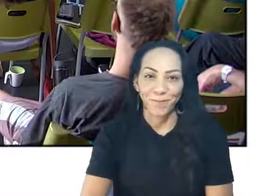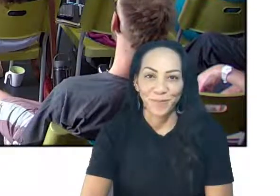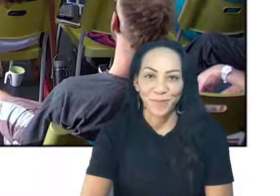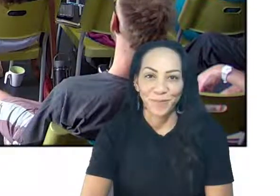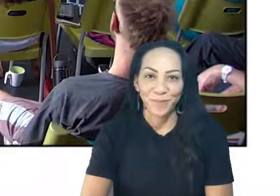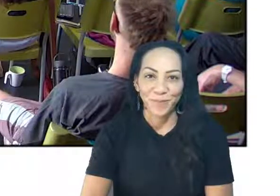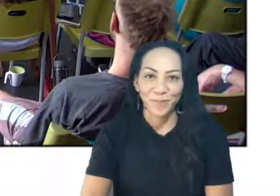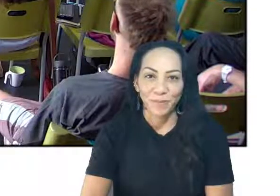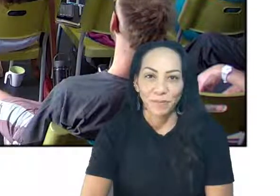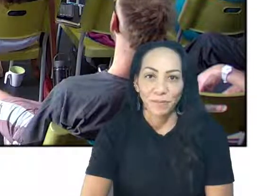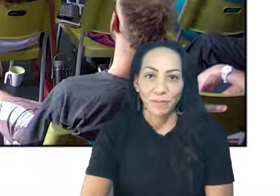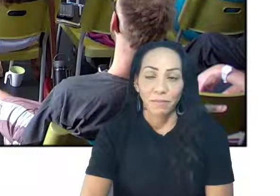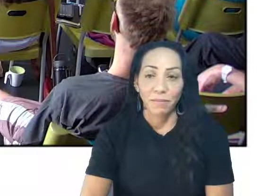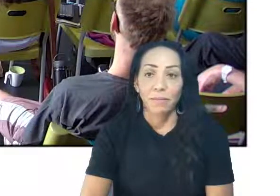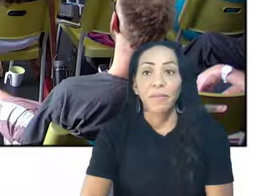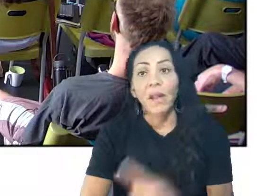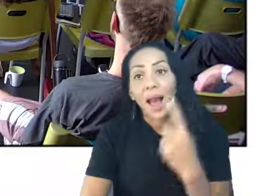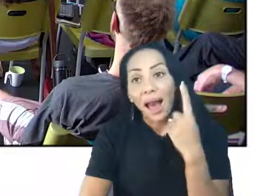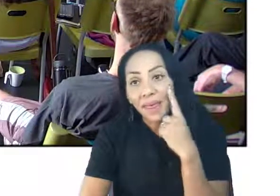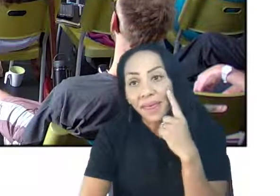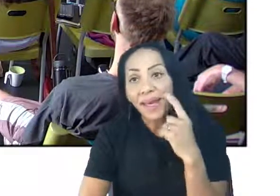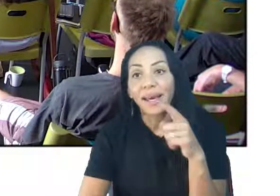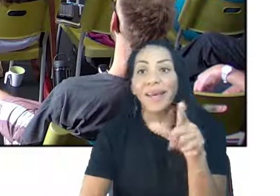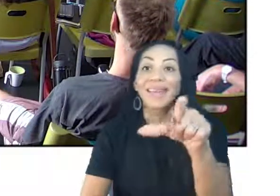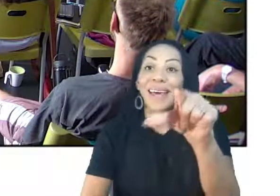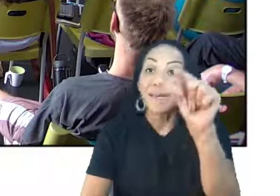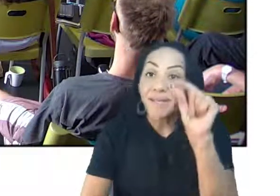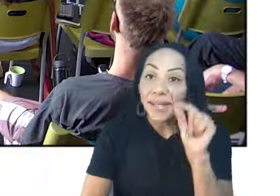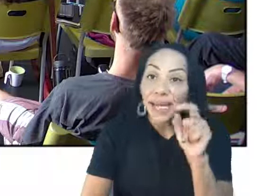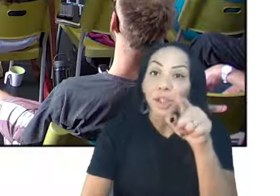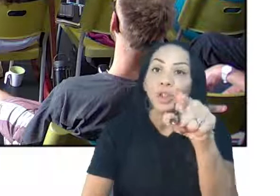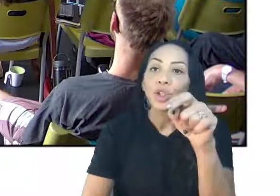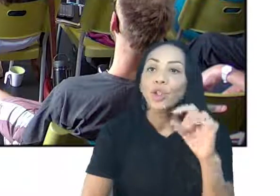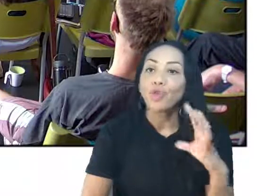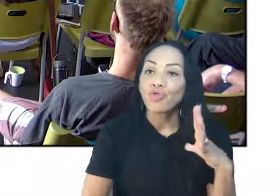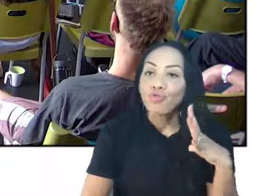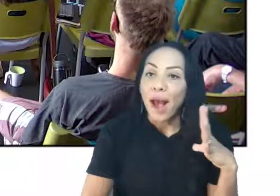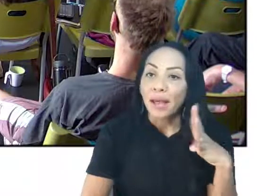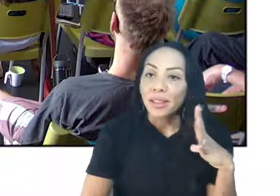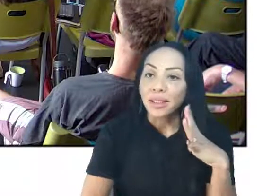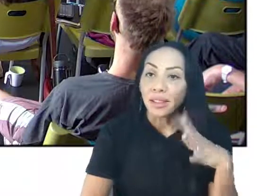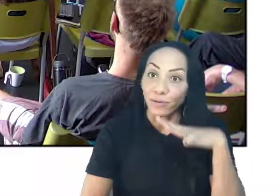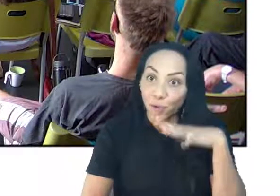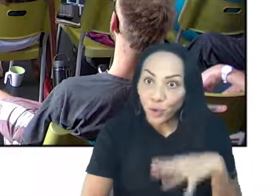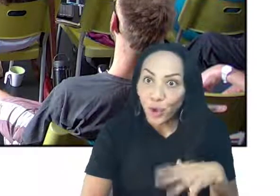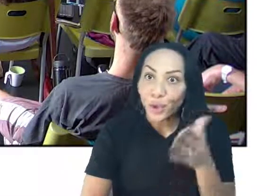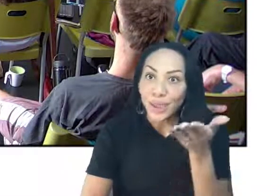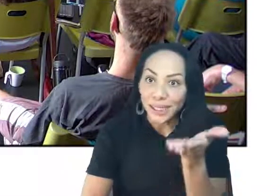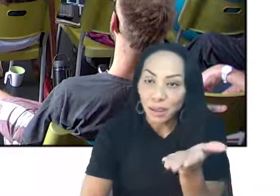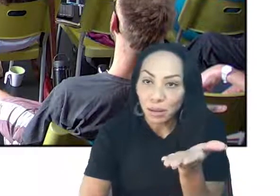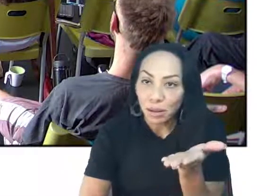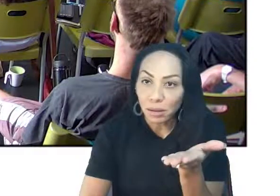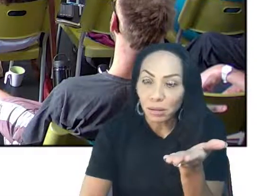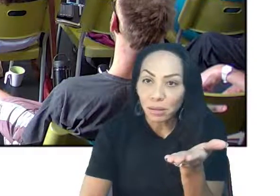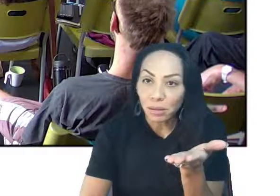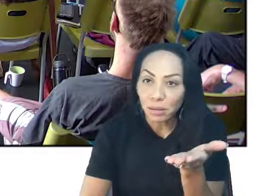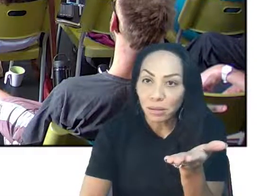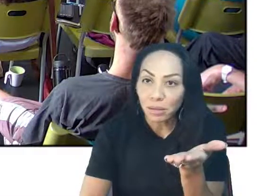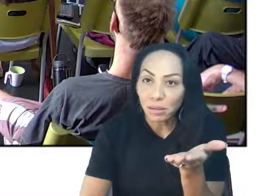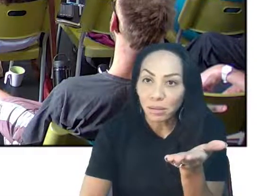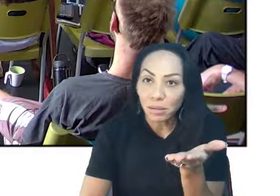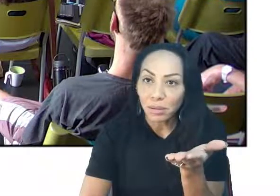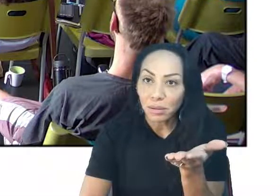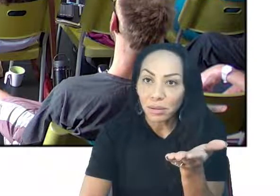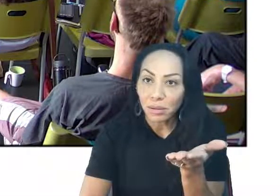I think the invitation is to rest for as long as you need to. Whether we're actually able to do that because of our own sense